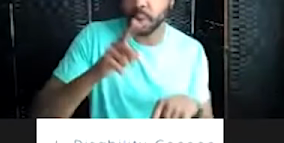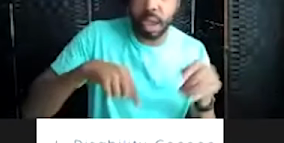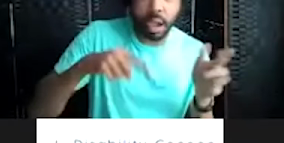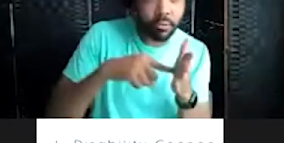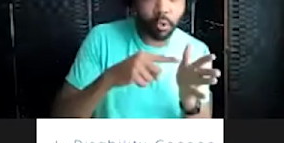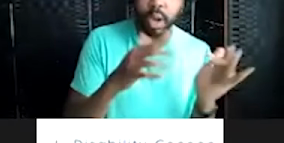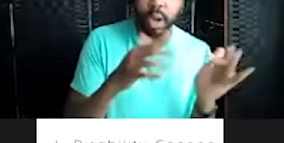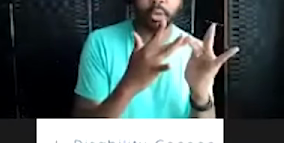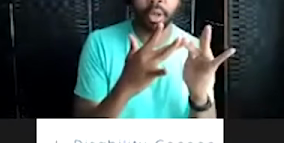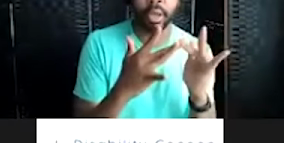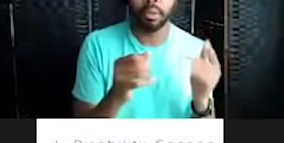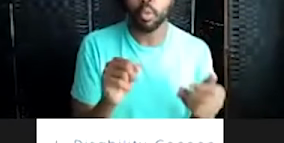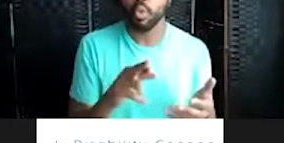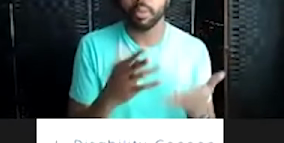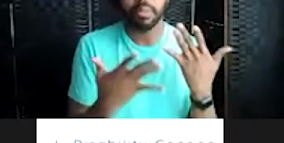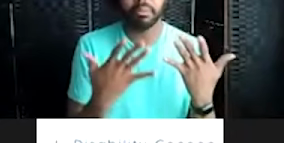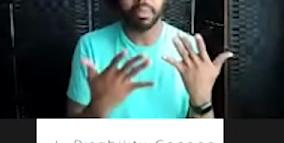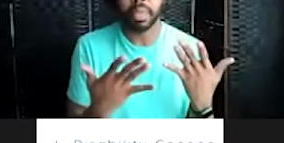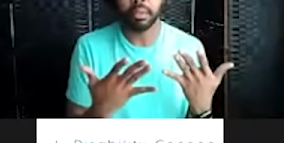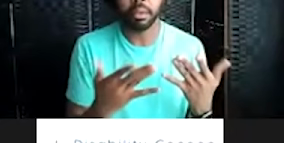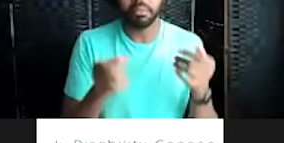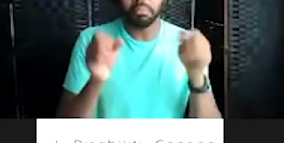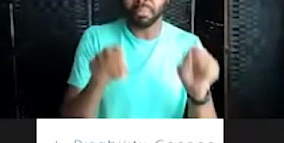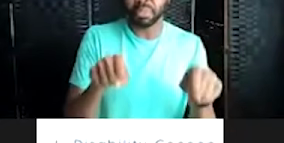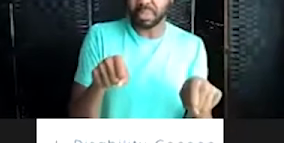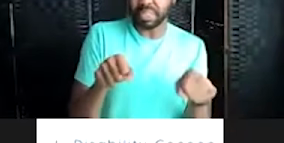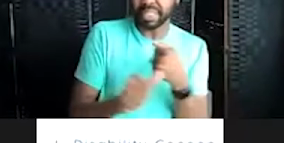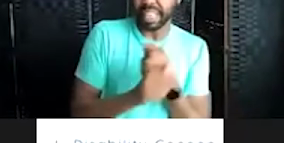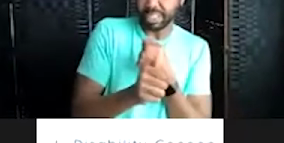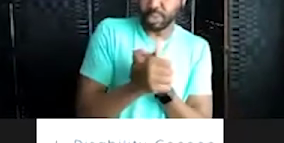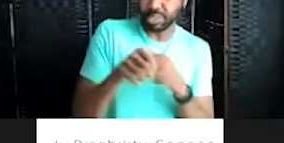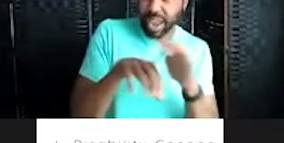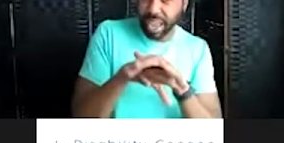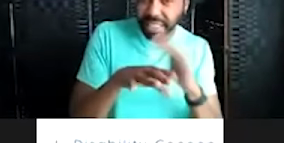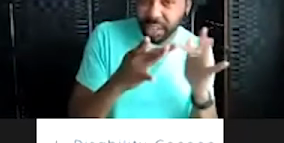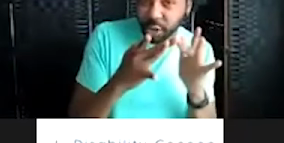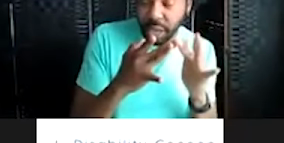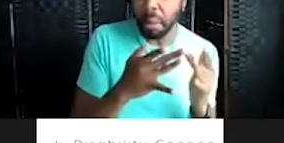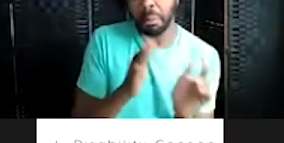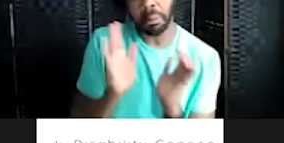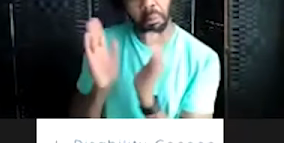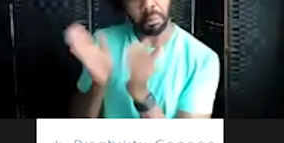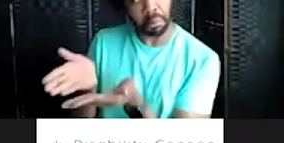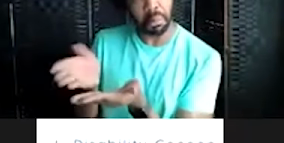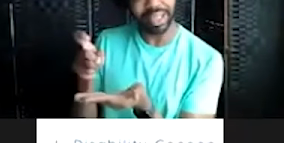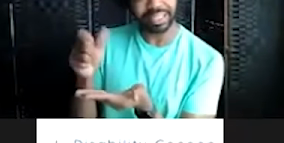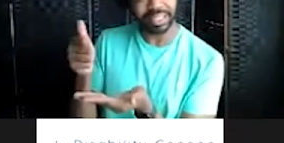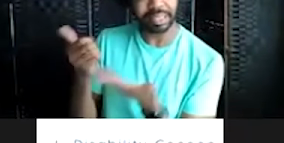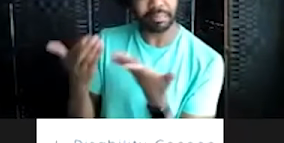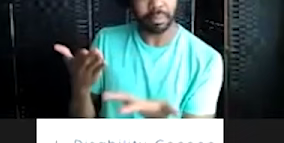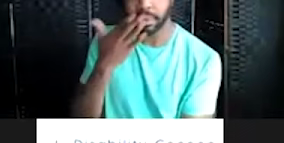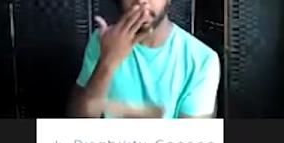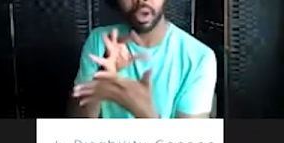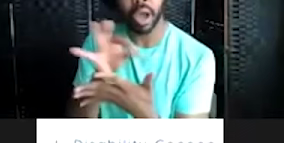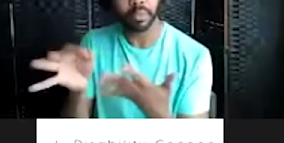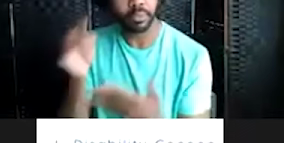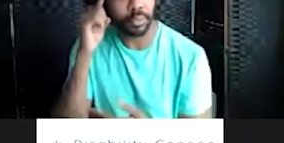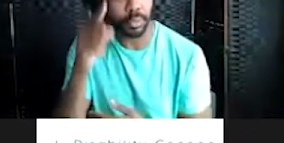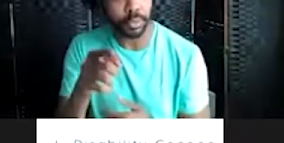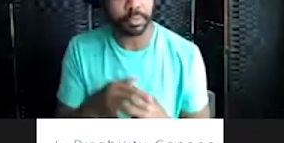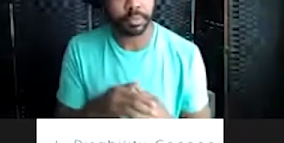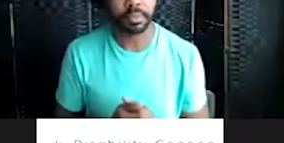there's maybe some potential dangers with accessing the internet. So that may be a good option for some of the folks that you support as well. Mm-hmm. So